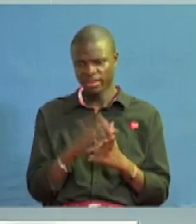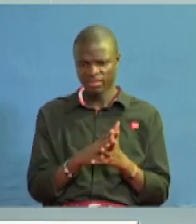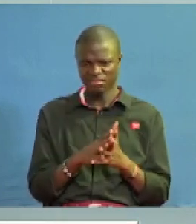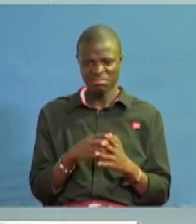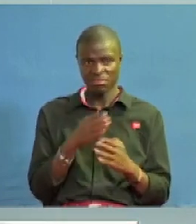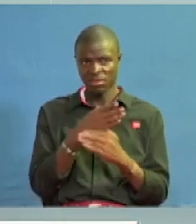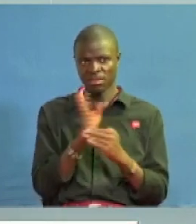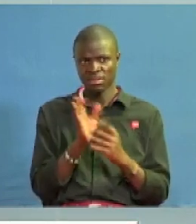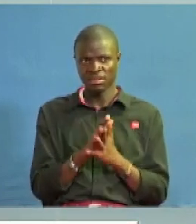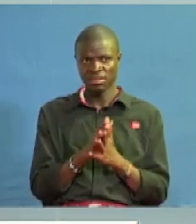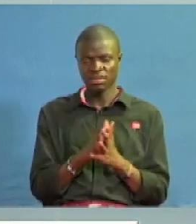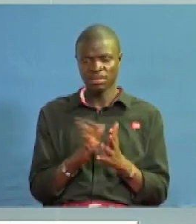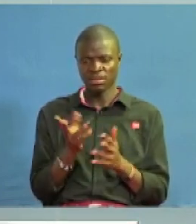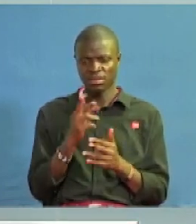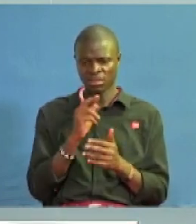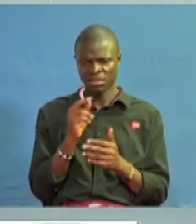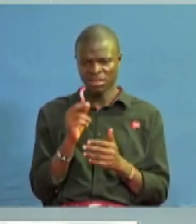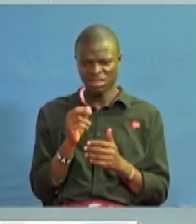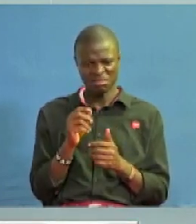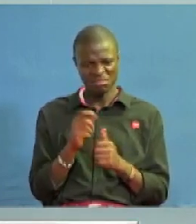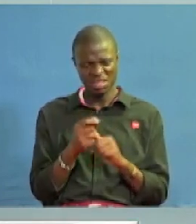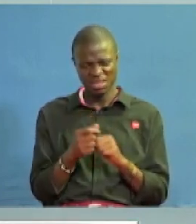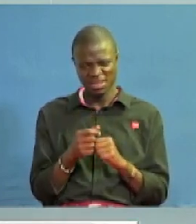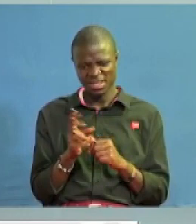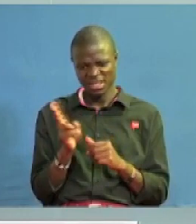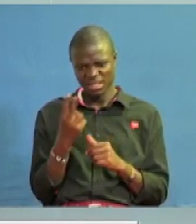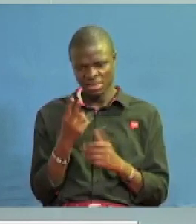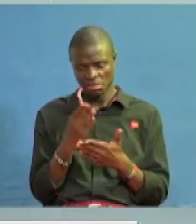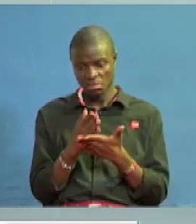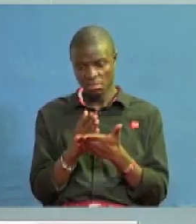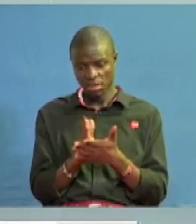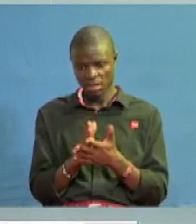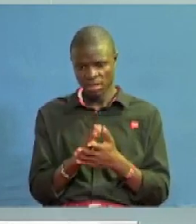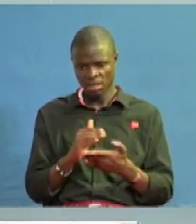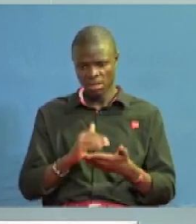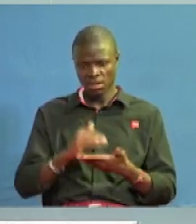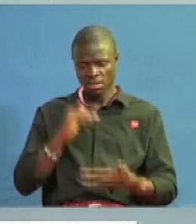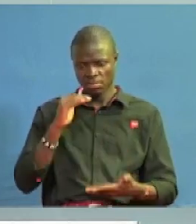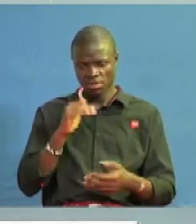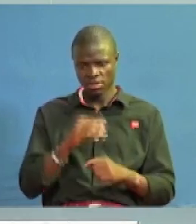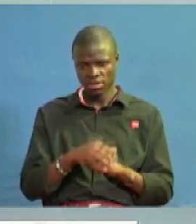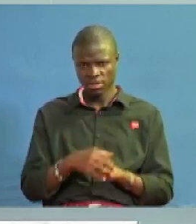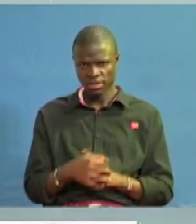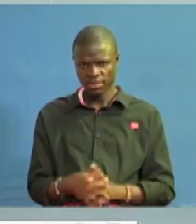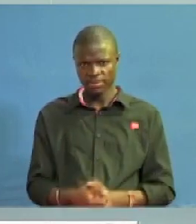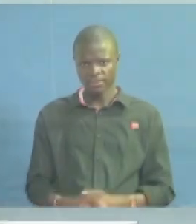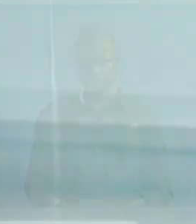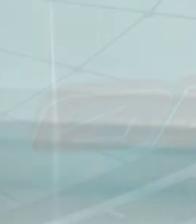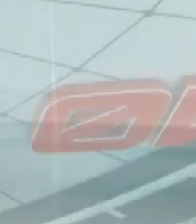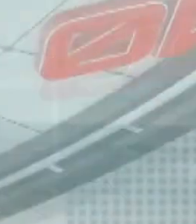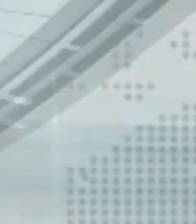us tonight. Thank you for having me. We are taking our second short break, and that we are coming back with more stories, so stay tuned.